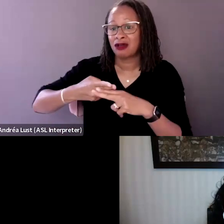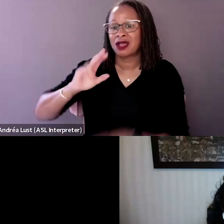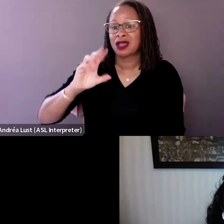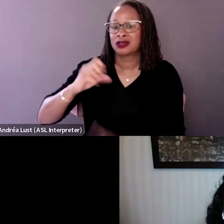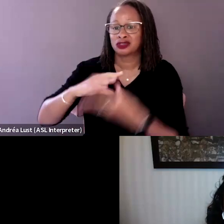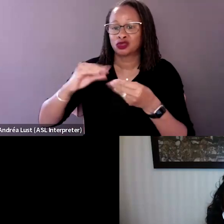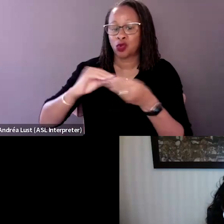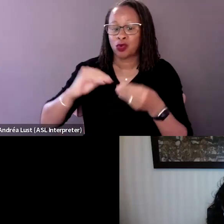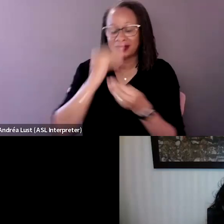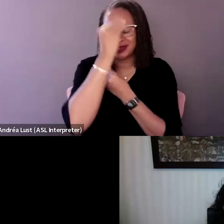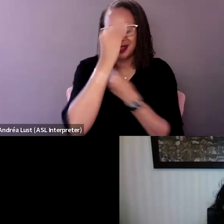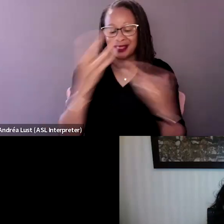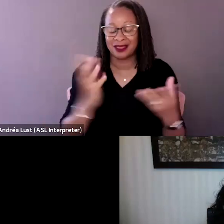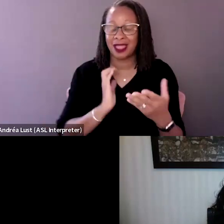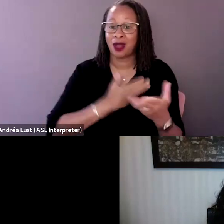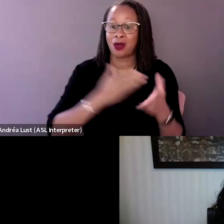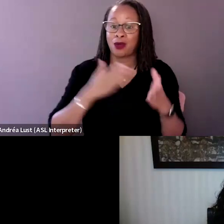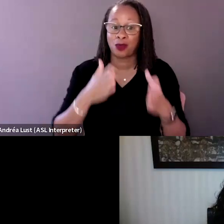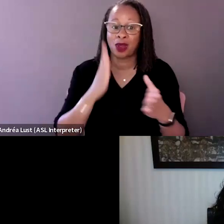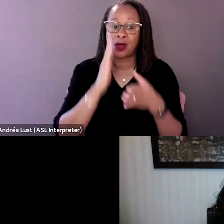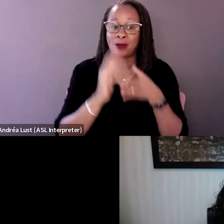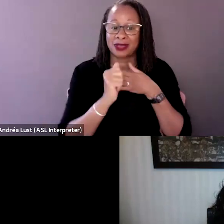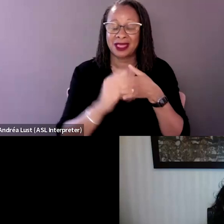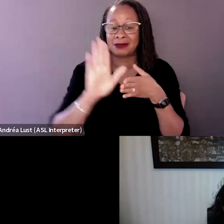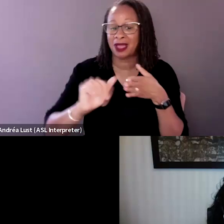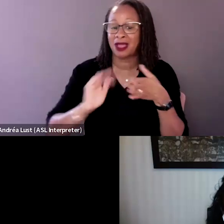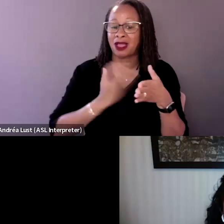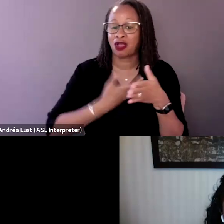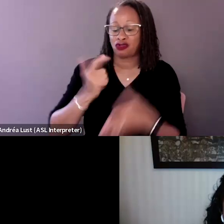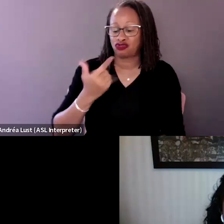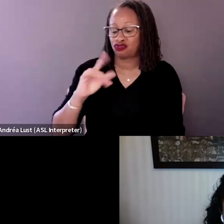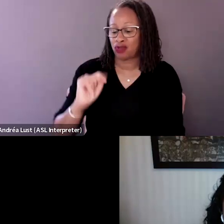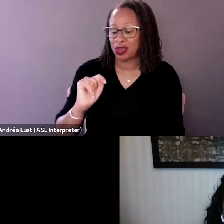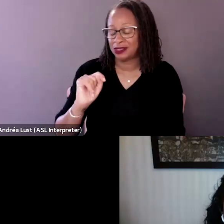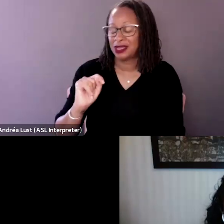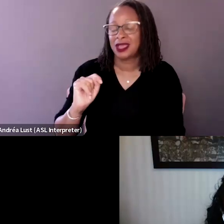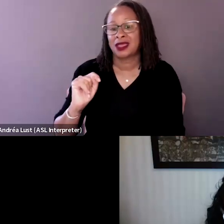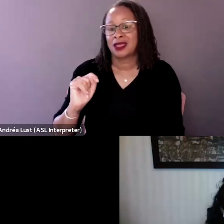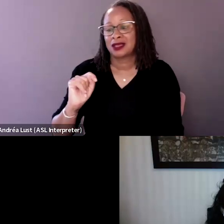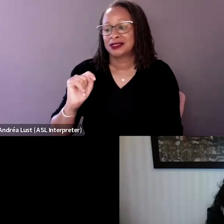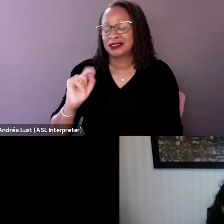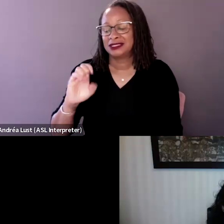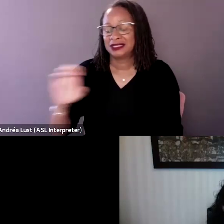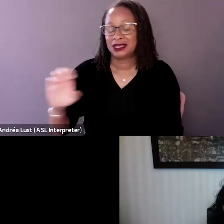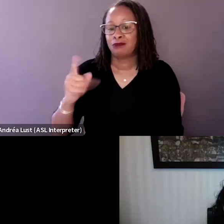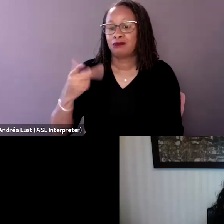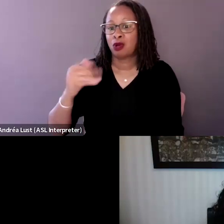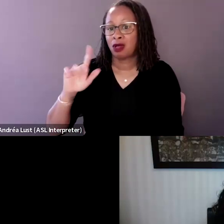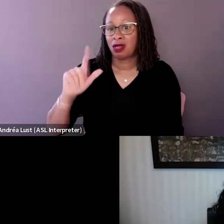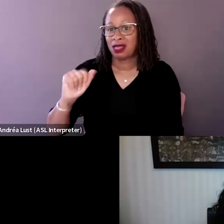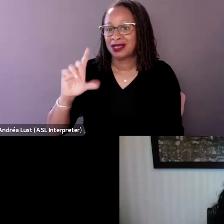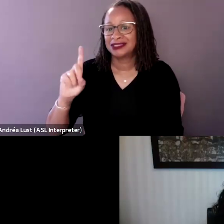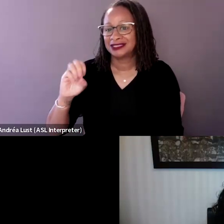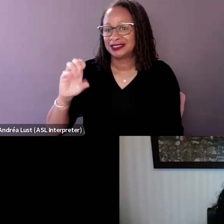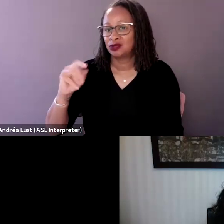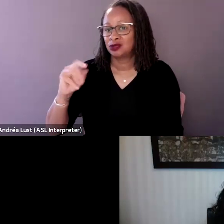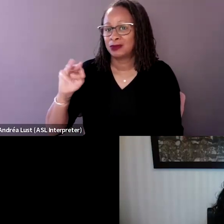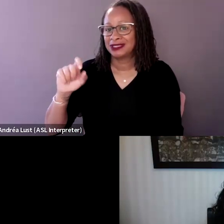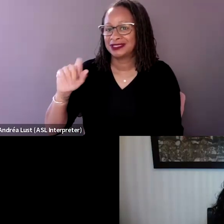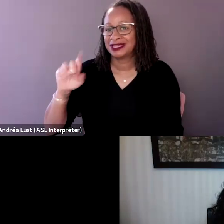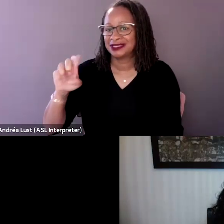Our Way, and that will be led by our grantee, Pallavi Somusetti. And our third panel in the series